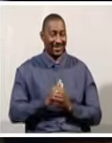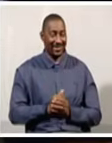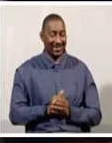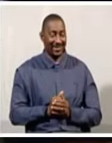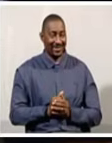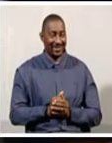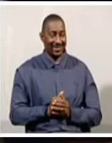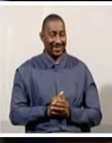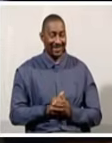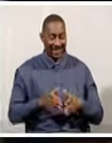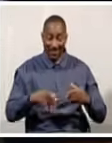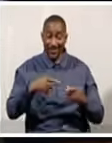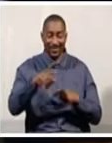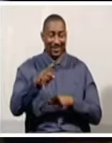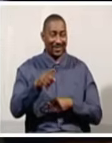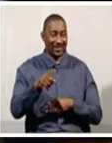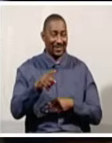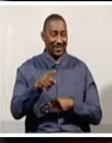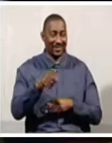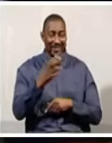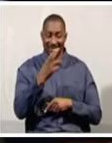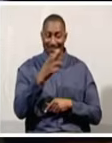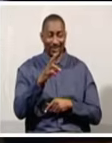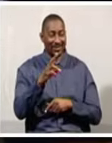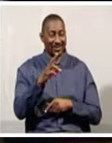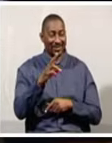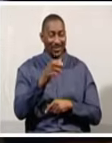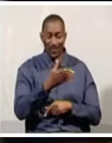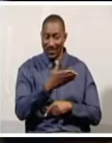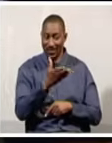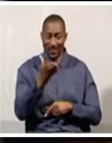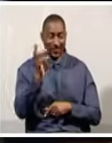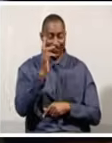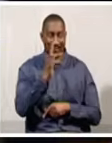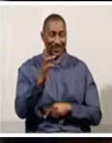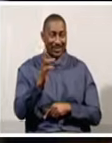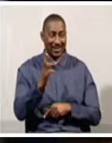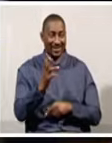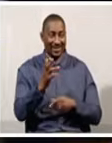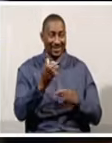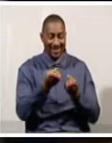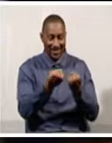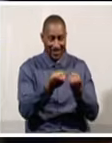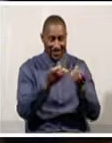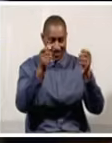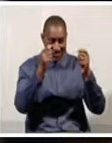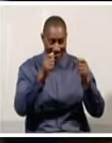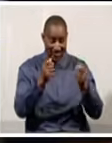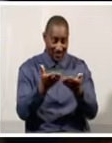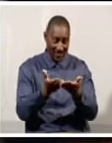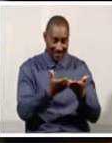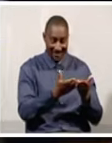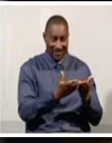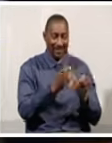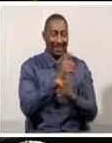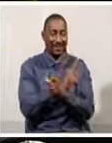get to that place? Because not everybody gets that honor to be singled out, to be invited to the big house, and to be